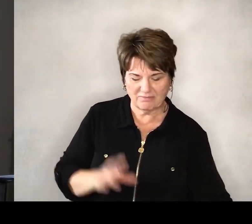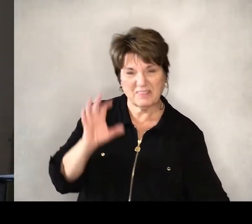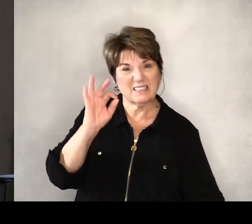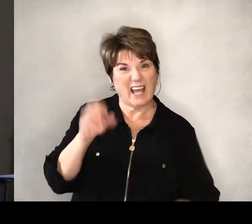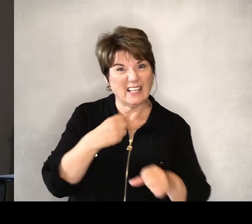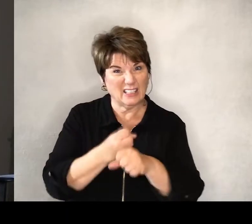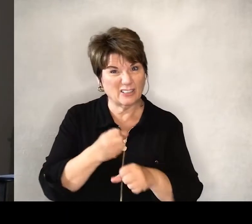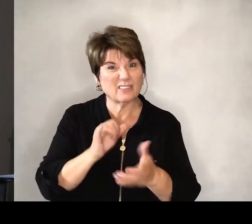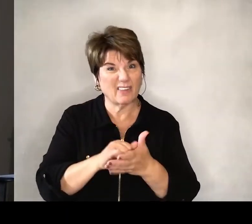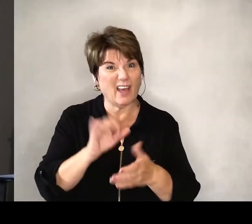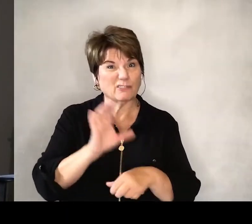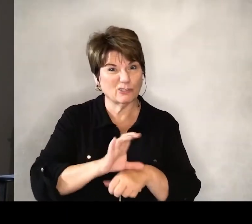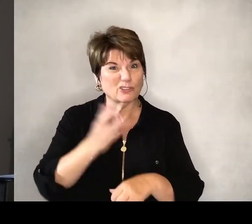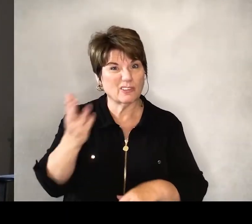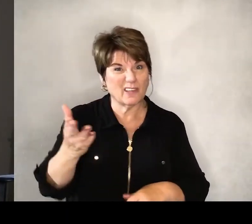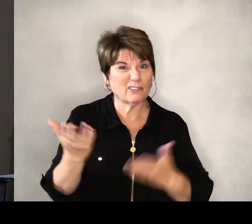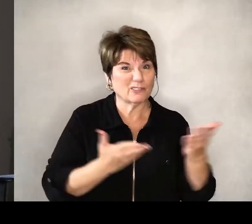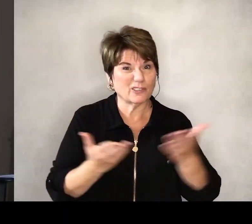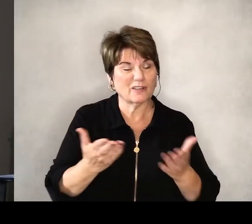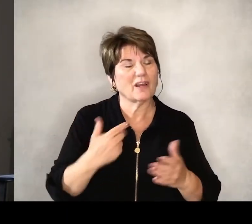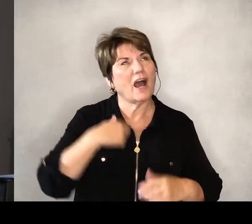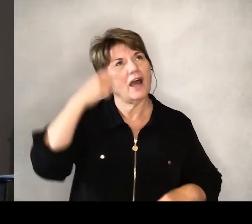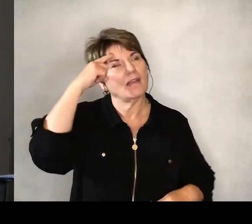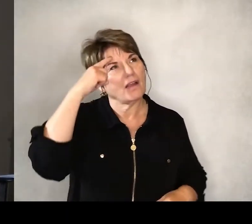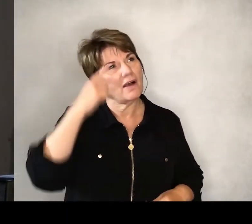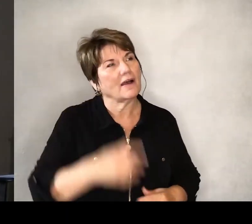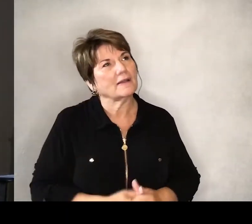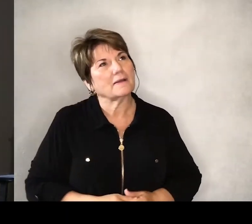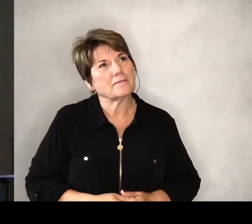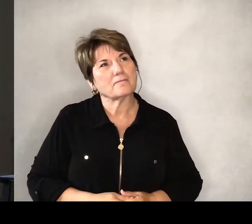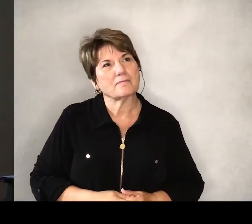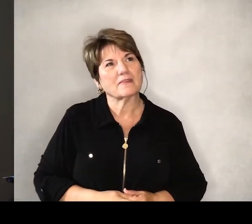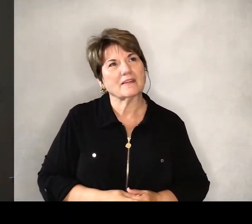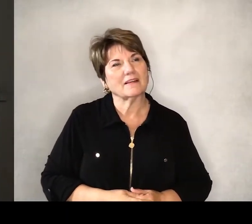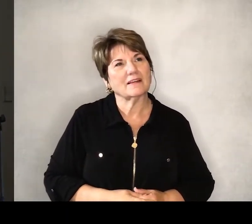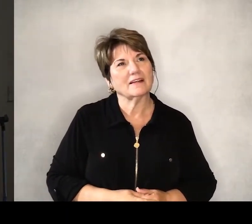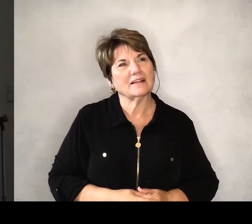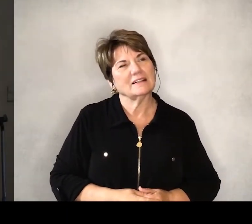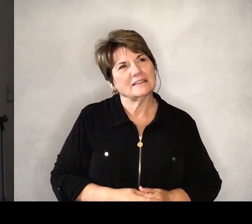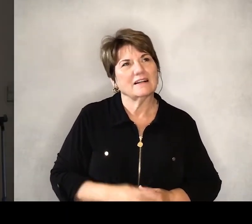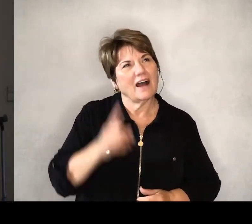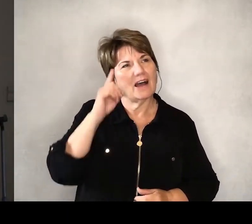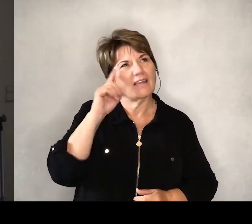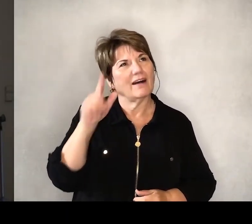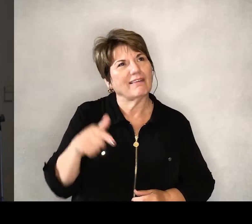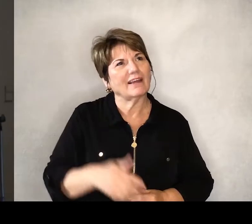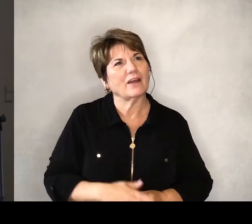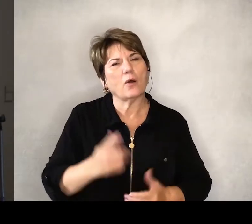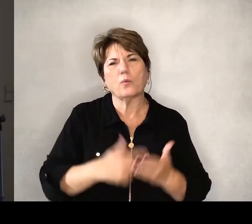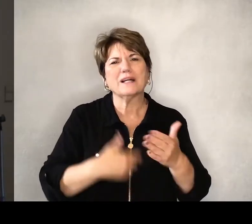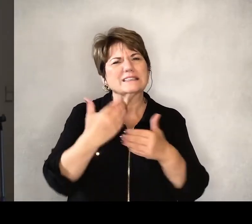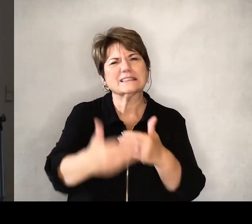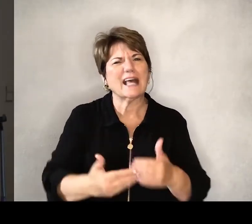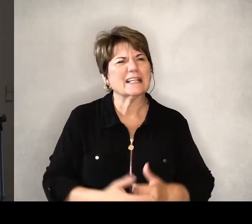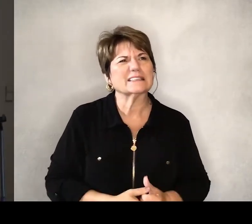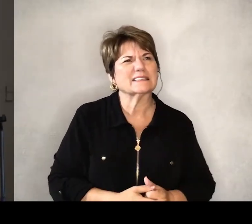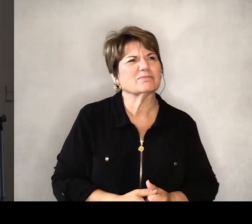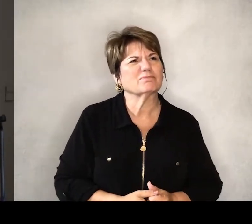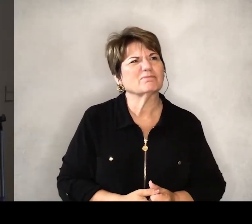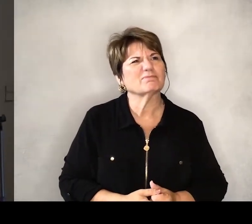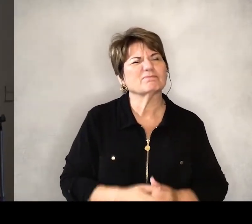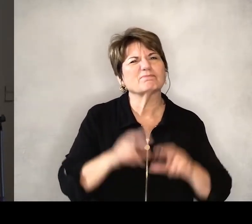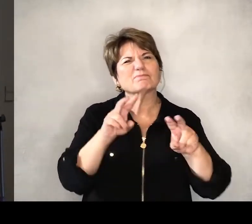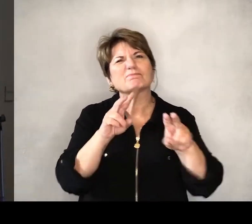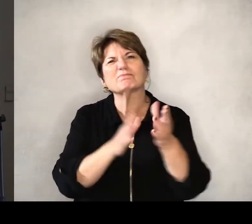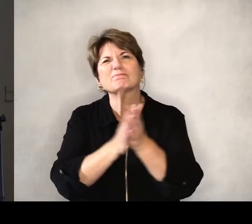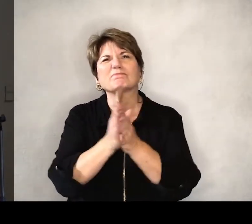9 years, right? And I kept thinking to myself towards, you know, the latter part of that career, like, what's next? What do I need to be